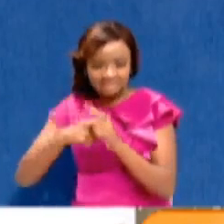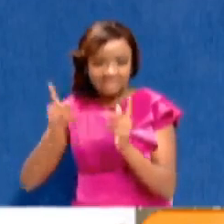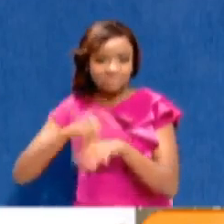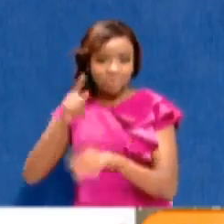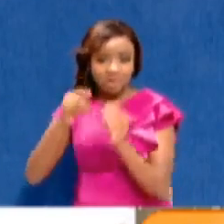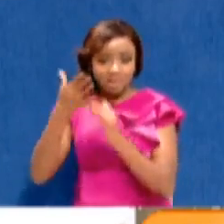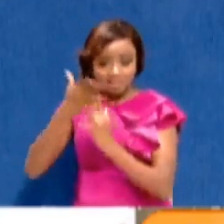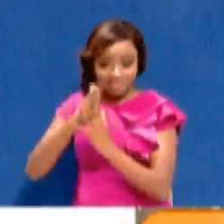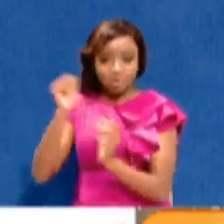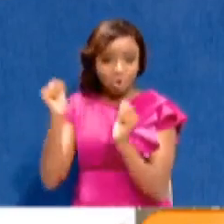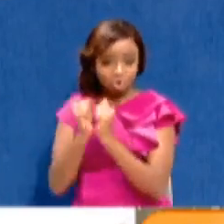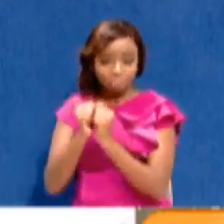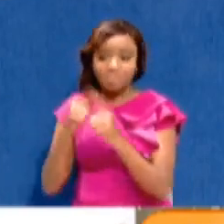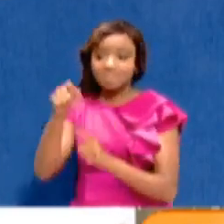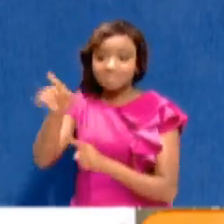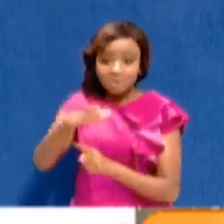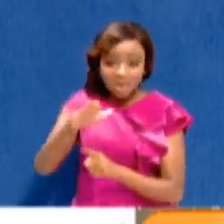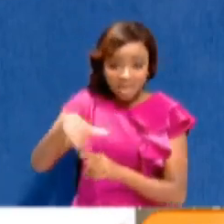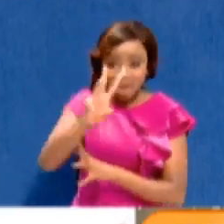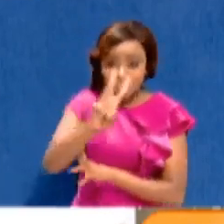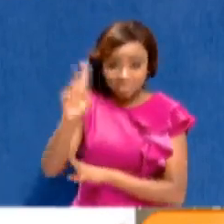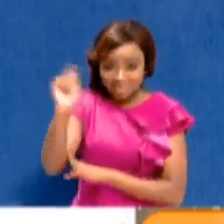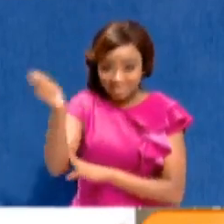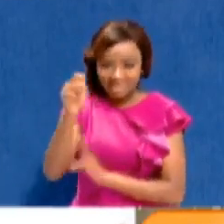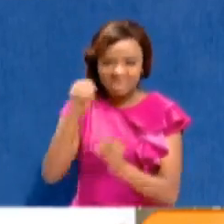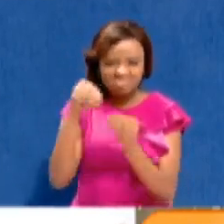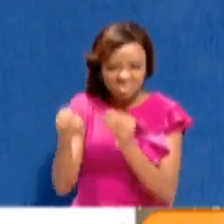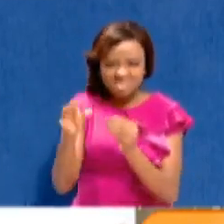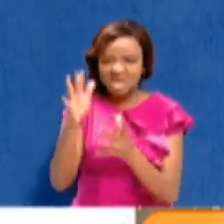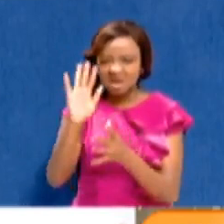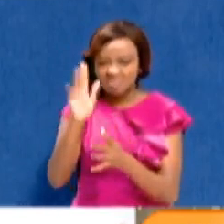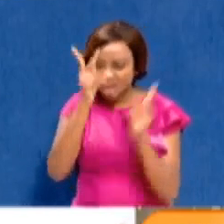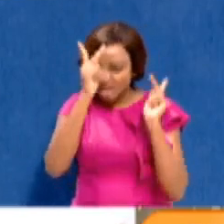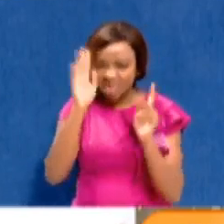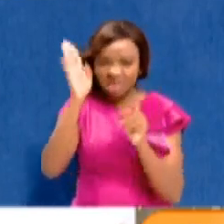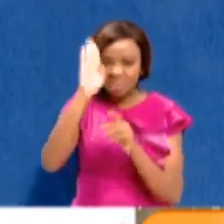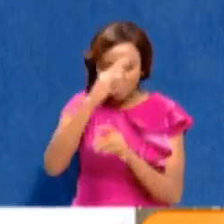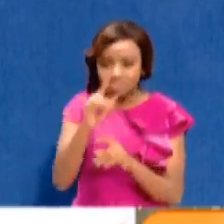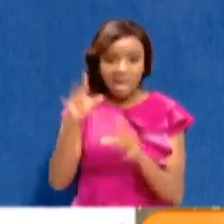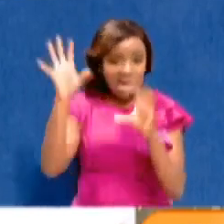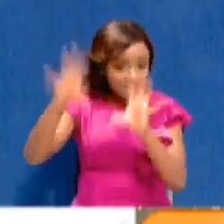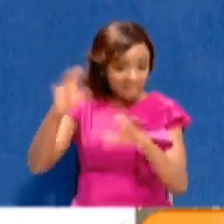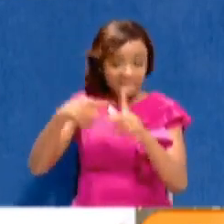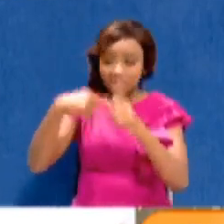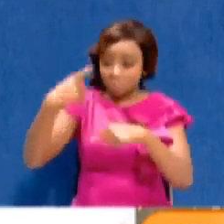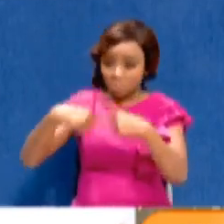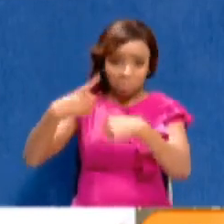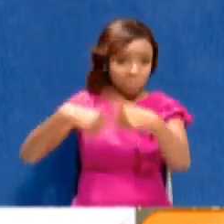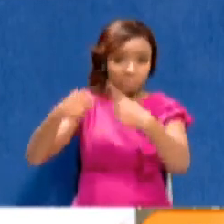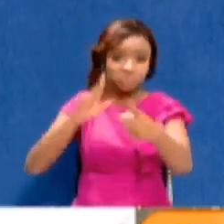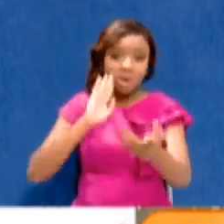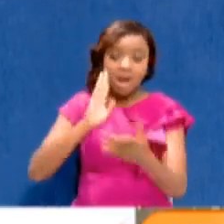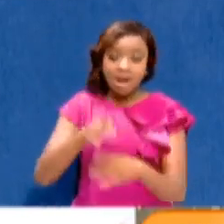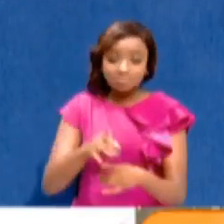Western Kenya will continue now into that season and typically wane off around mid-December towards the end, when hopefully we should